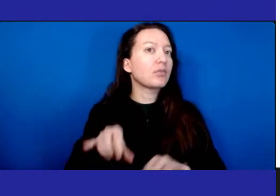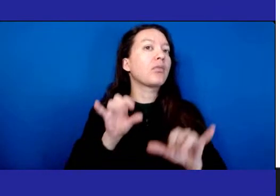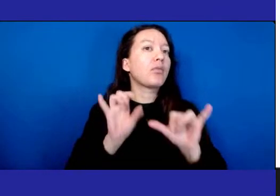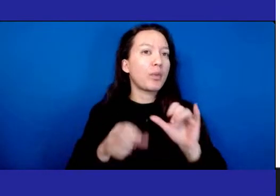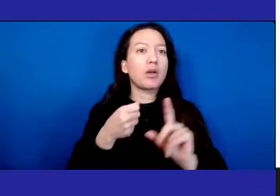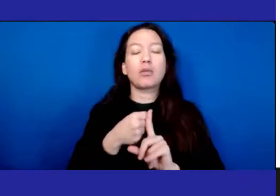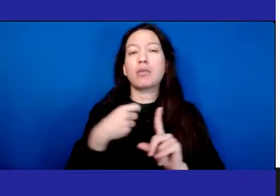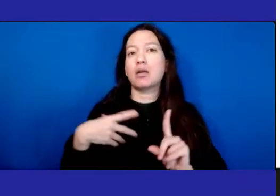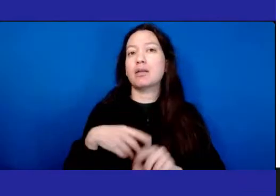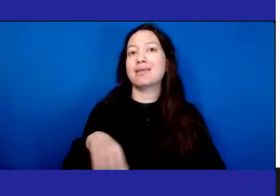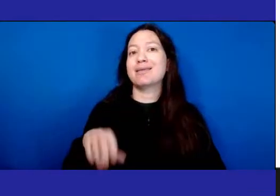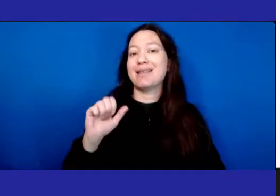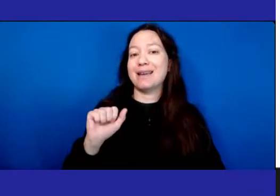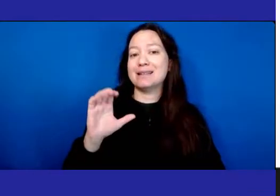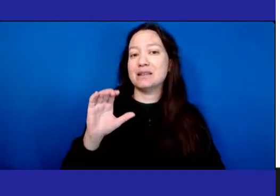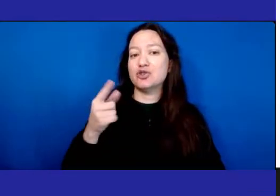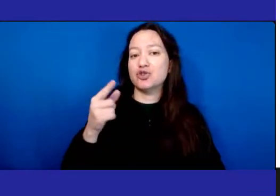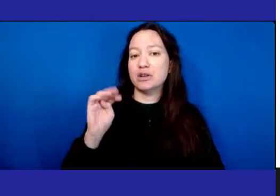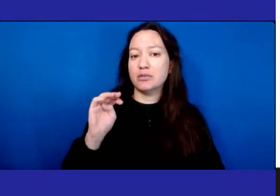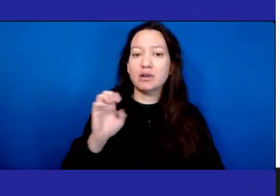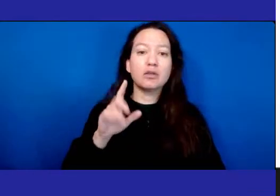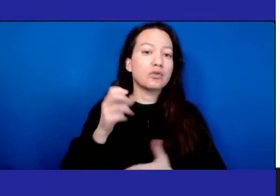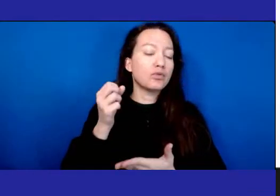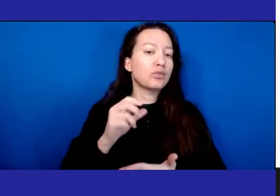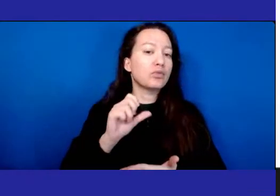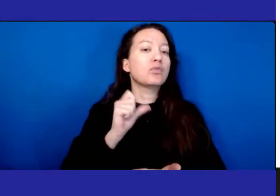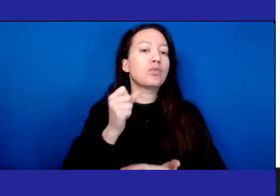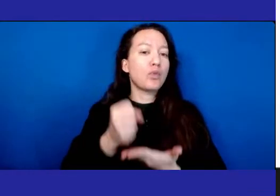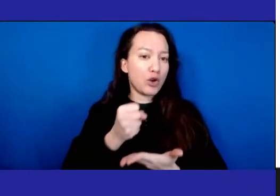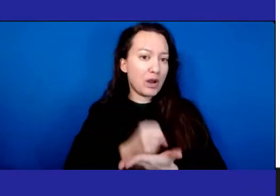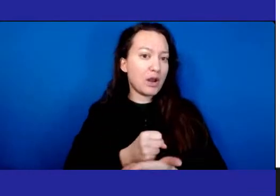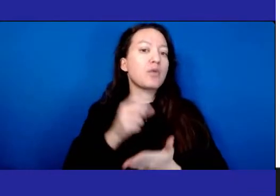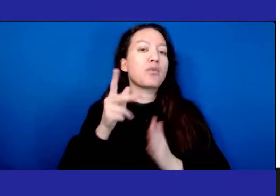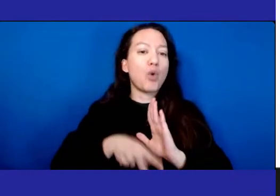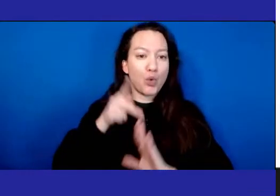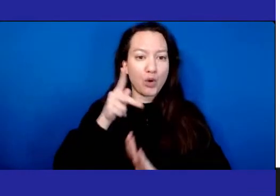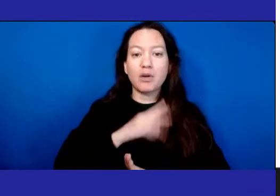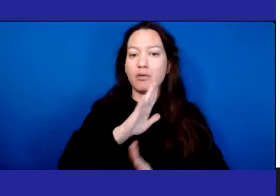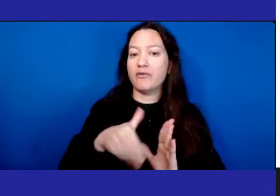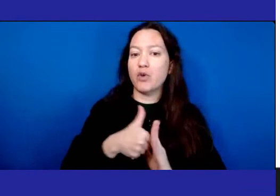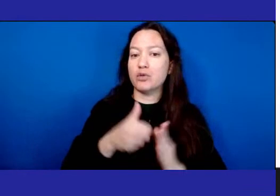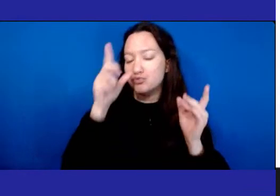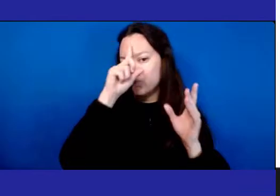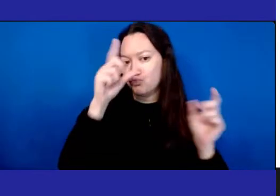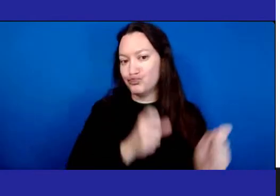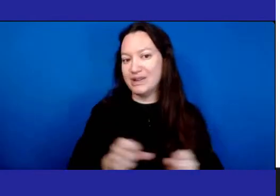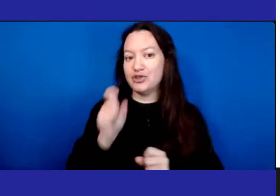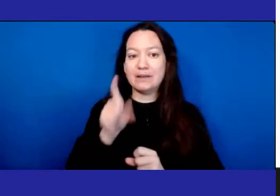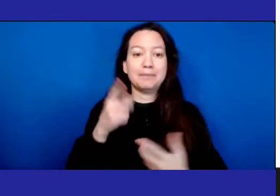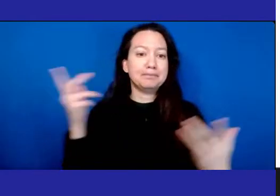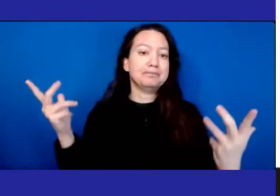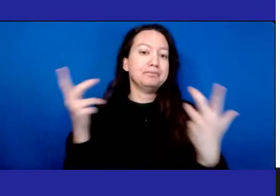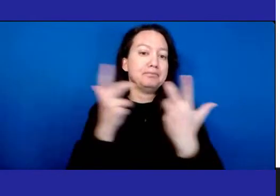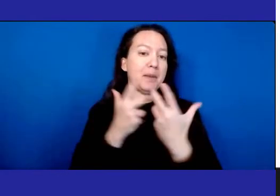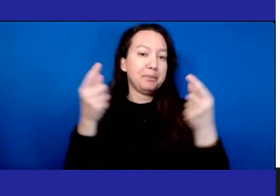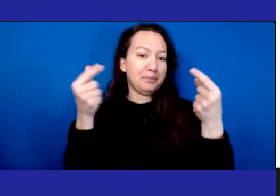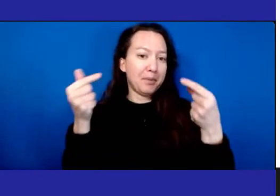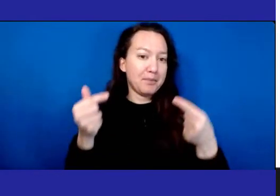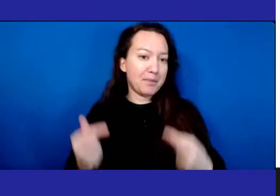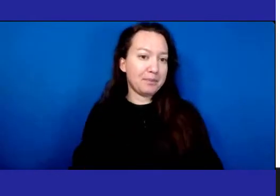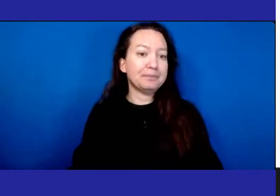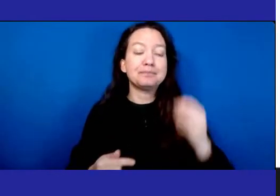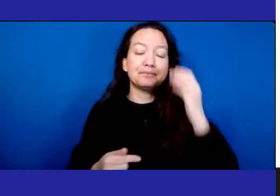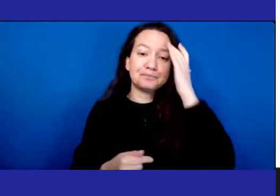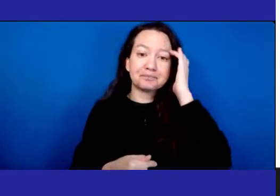of ACGME accredited programs, and it aligns with all of our strategic needs. Next slide, please. I'll give